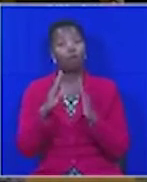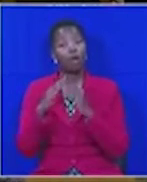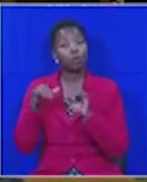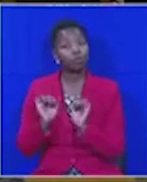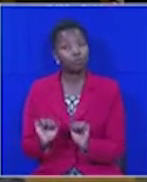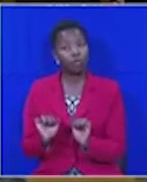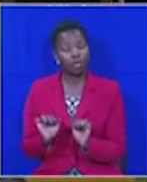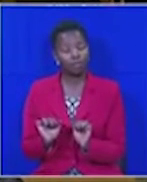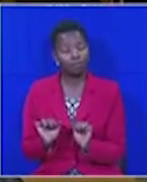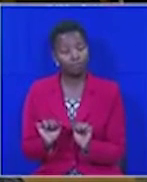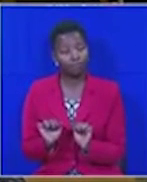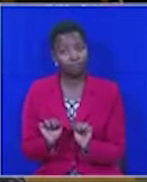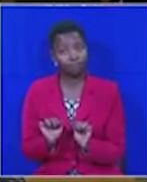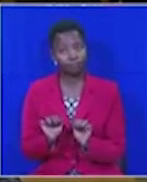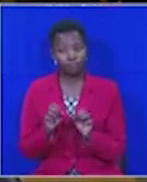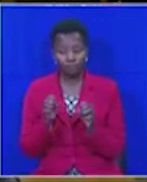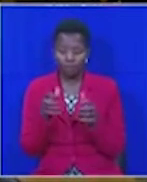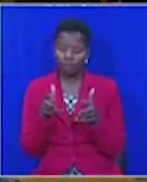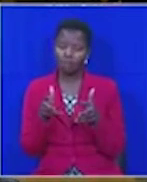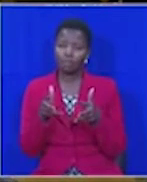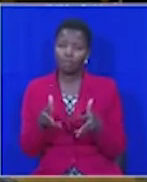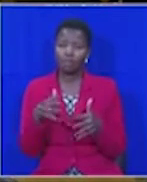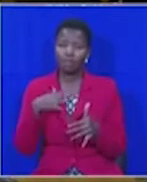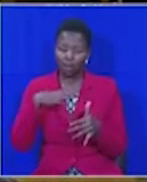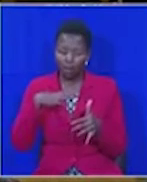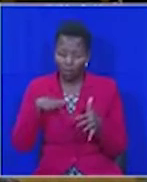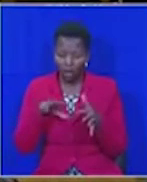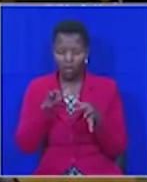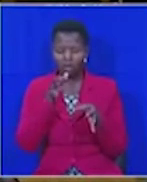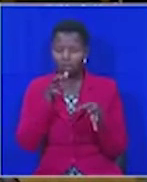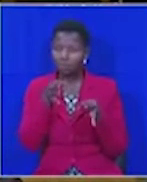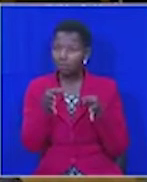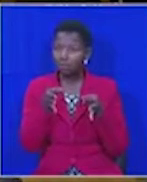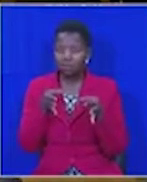Allow me to emphasize that we need not be